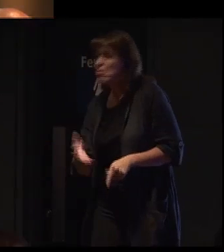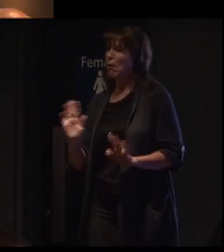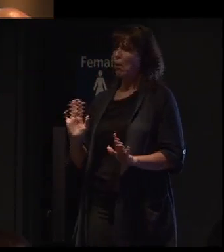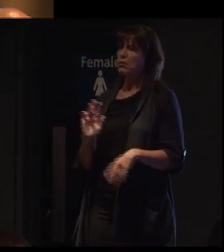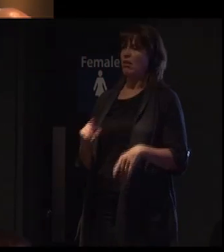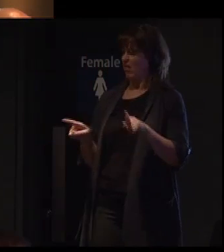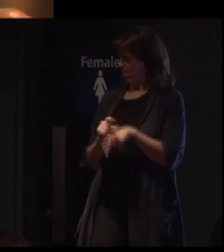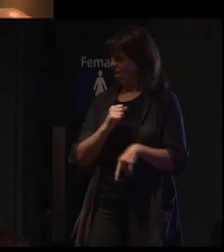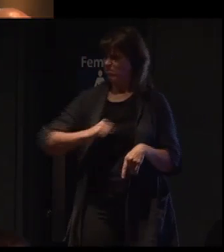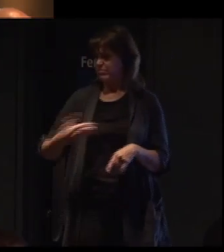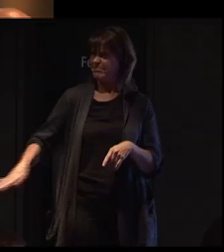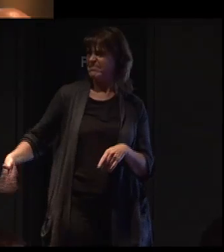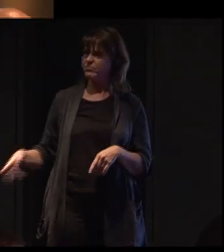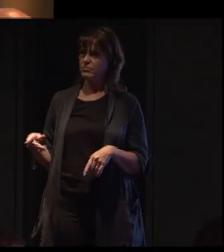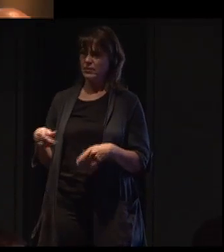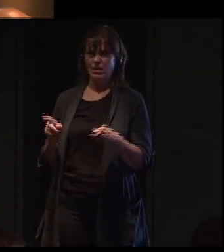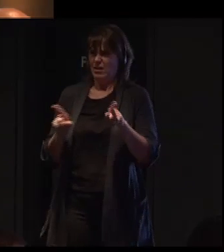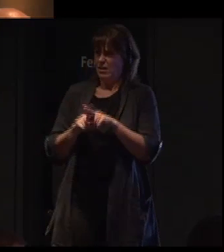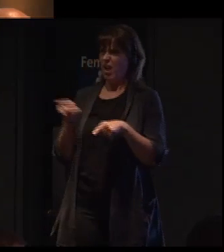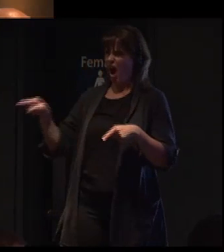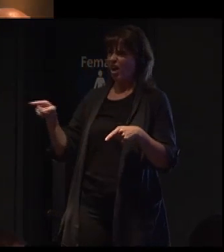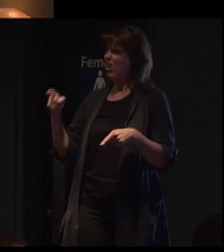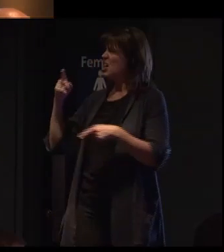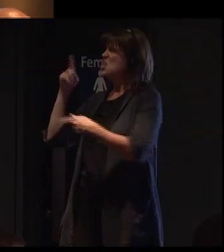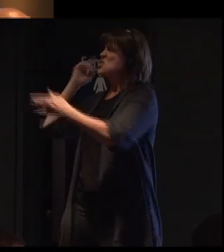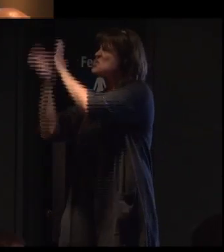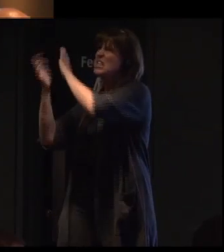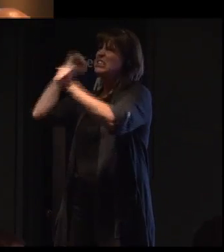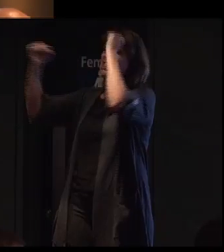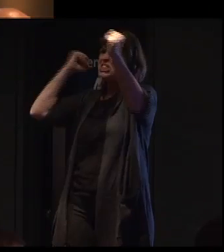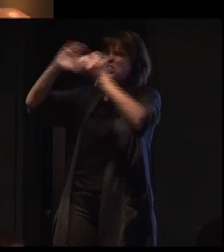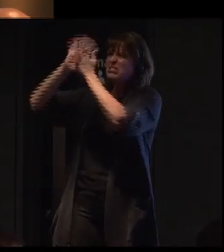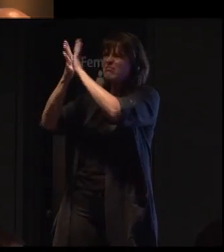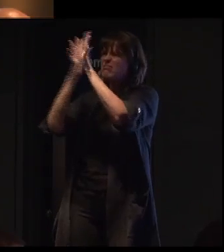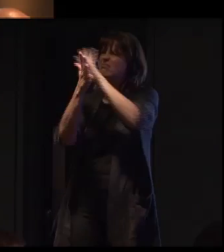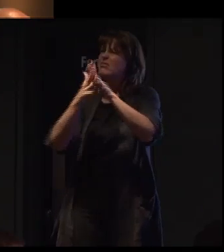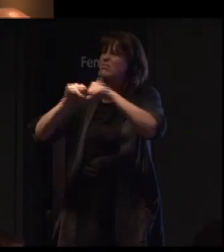as undesired elements of football, or sometimes as hooligans when they are not.